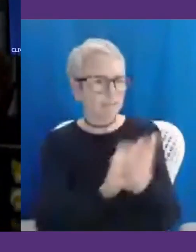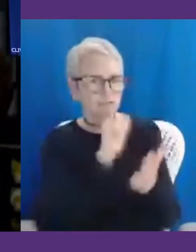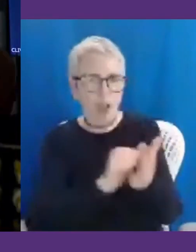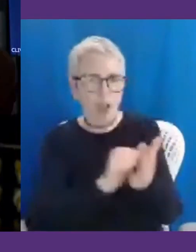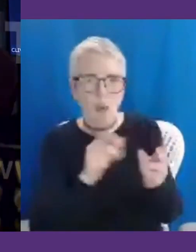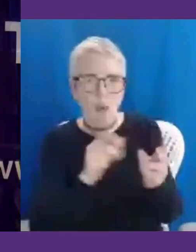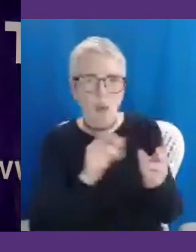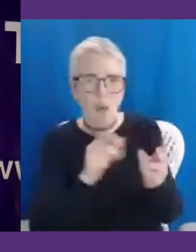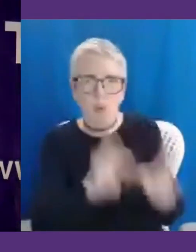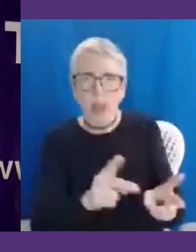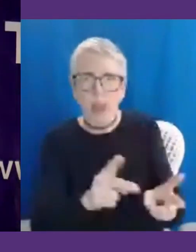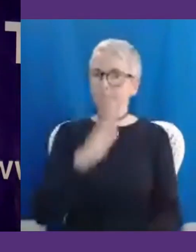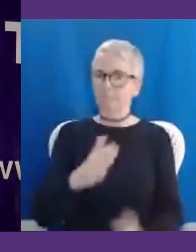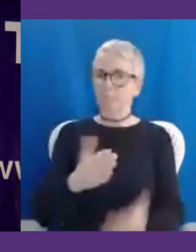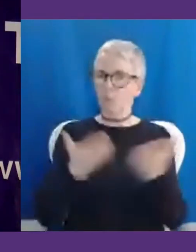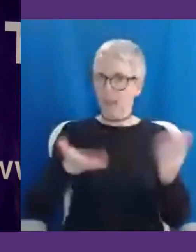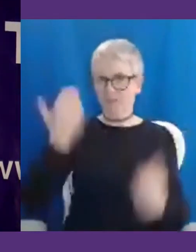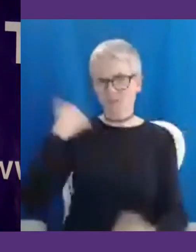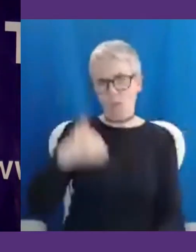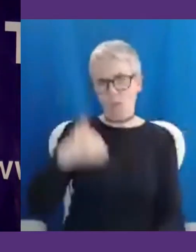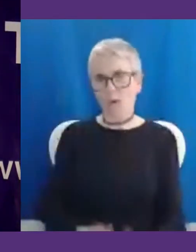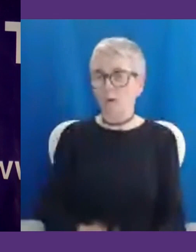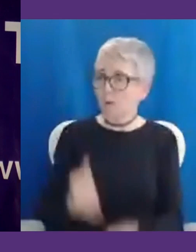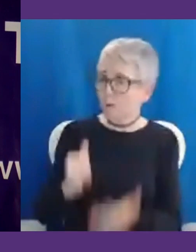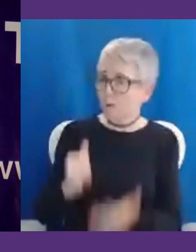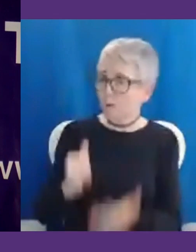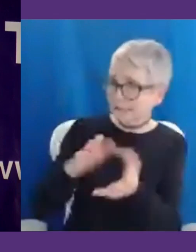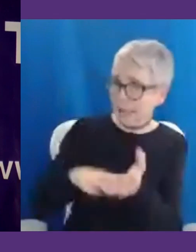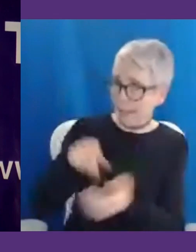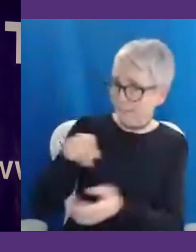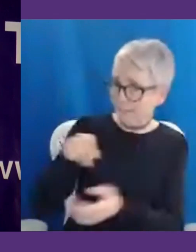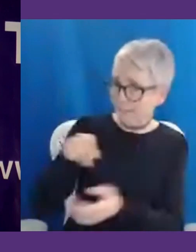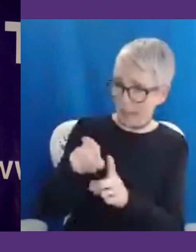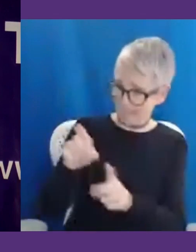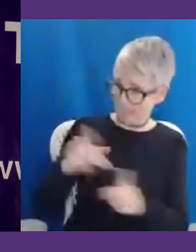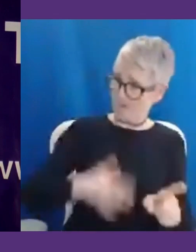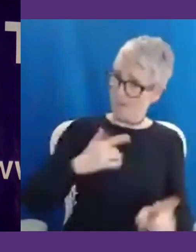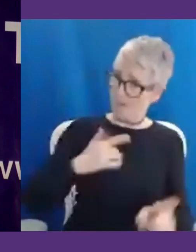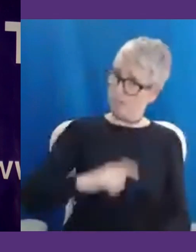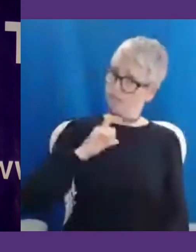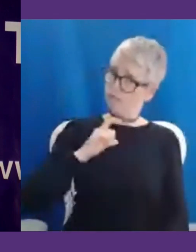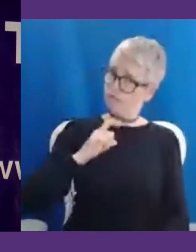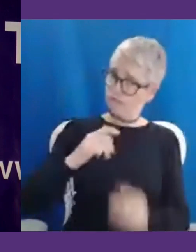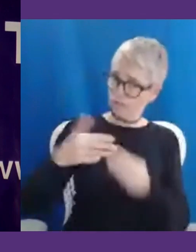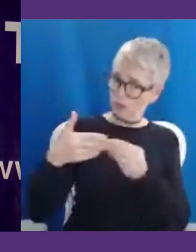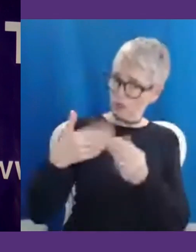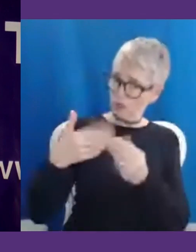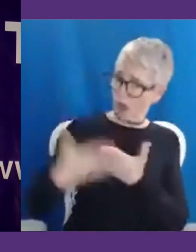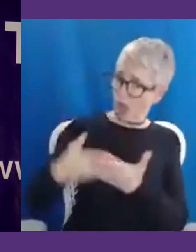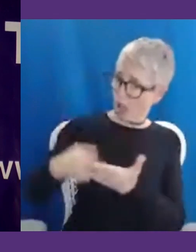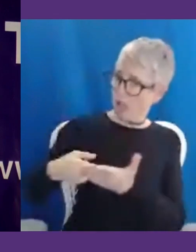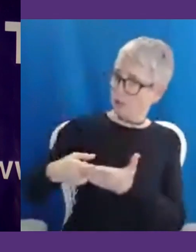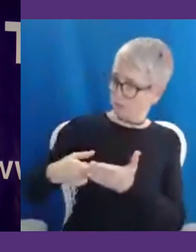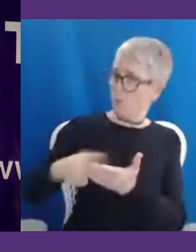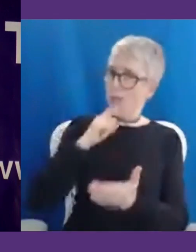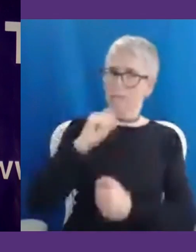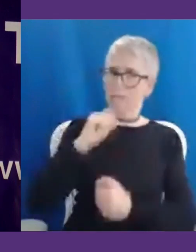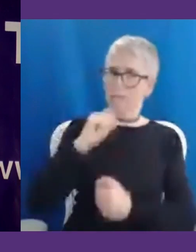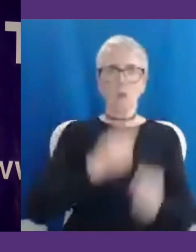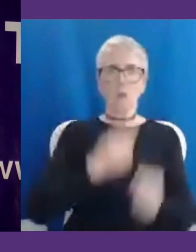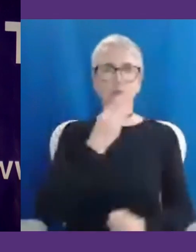the guidelines, I guess, in the sense of seeing them adopted and become a day-to-day reality for people without having to check almost, I